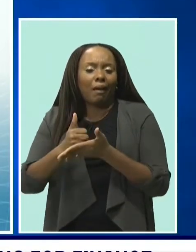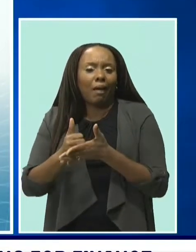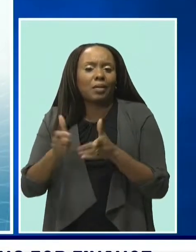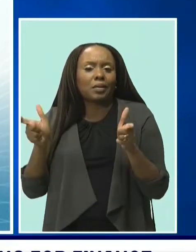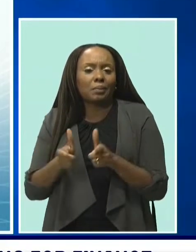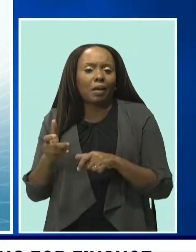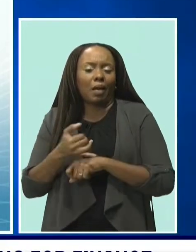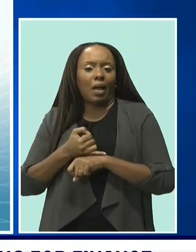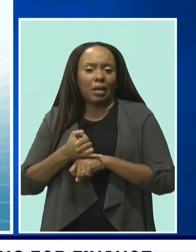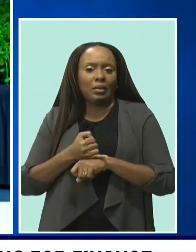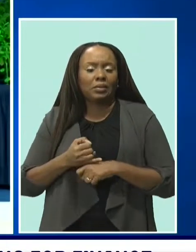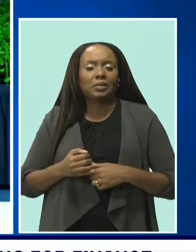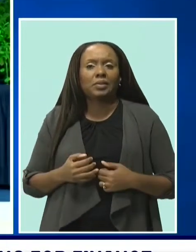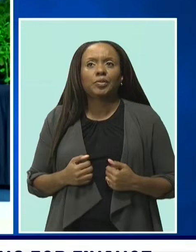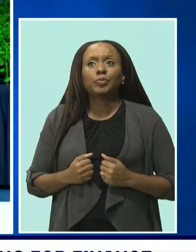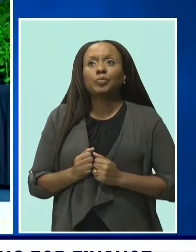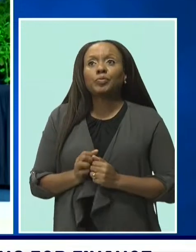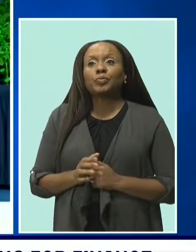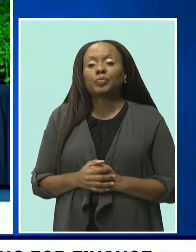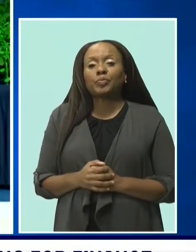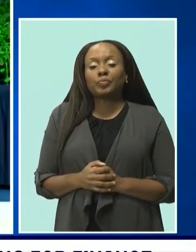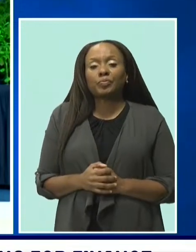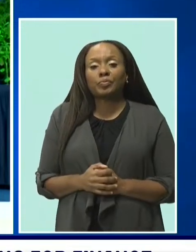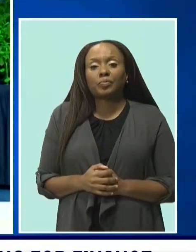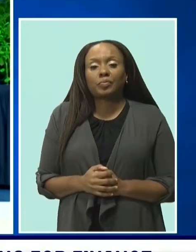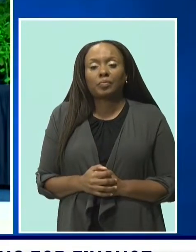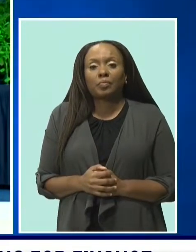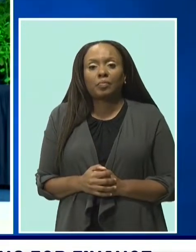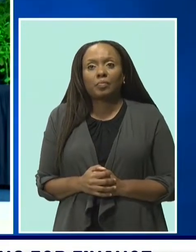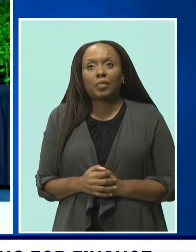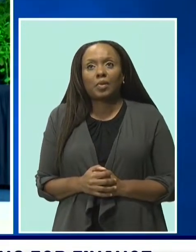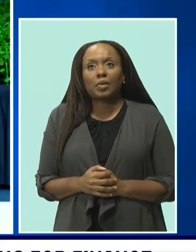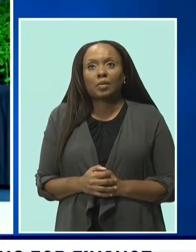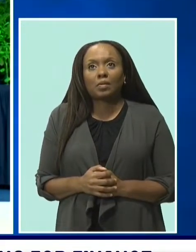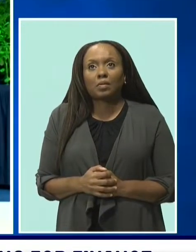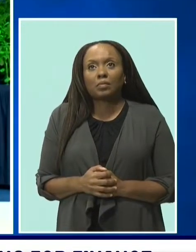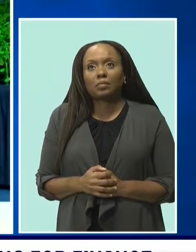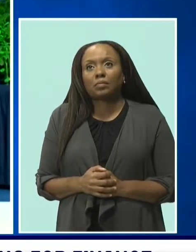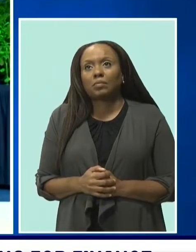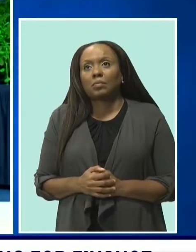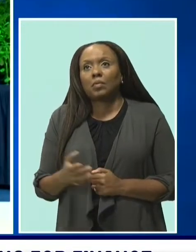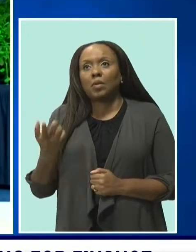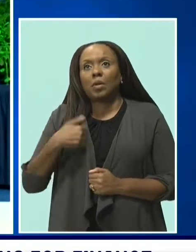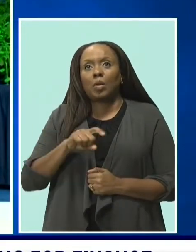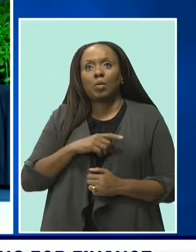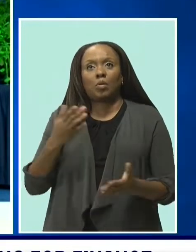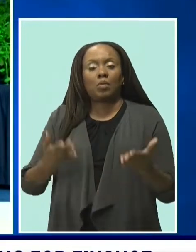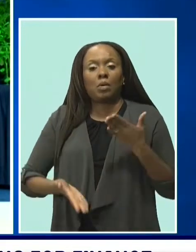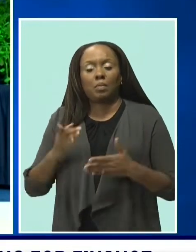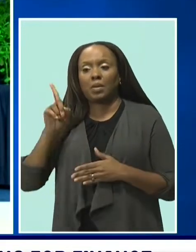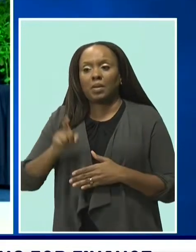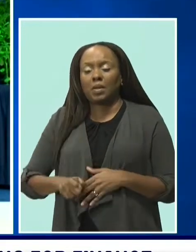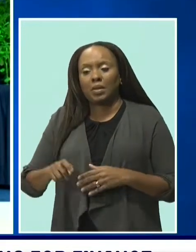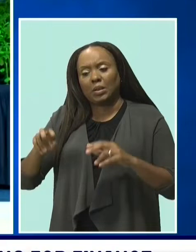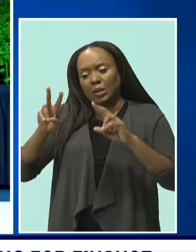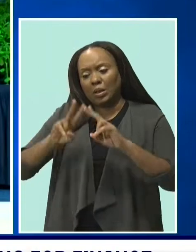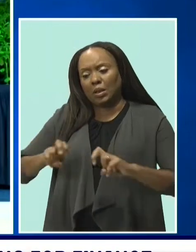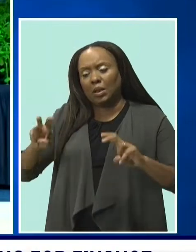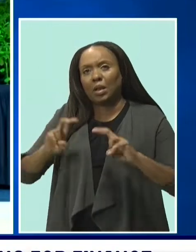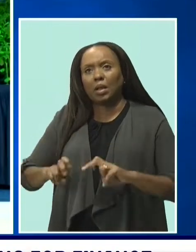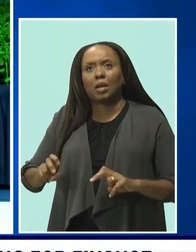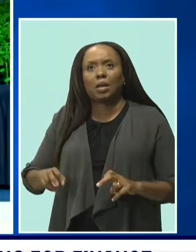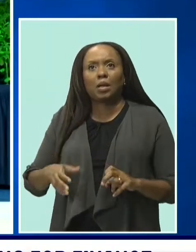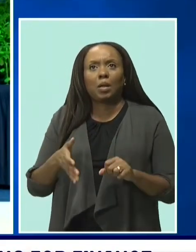states. We may well want to look at green debt and COVID debt as